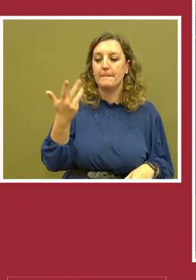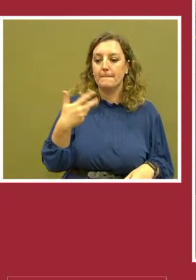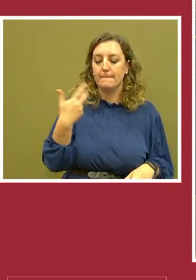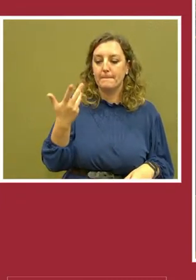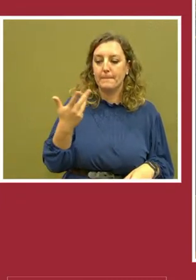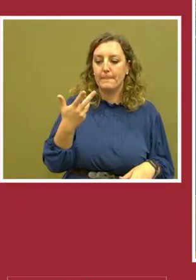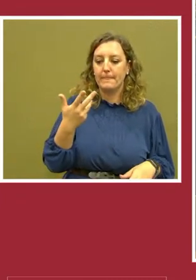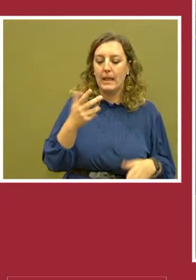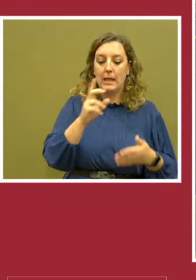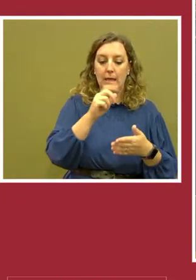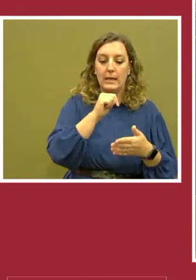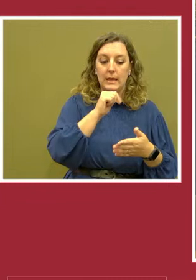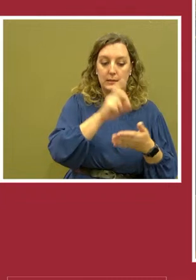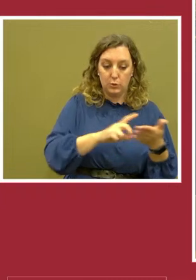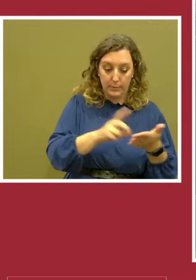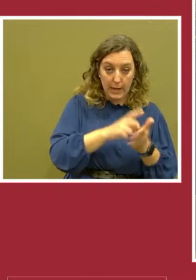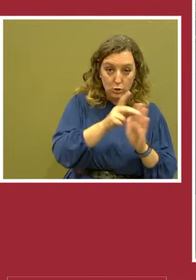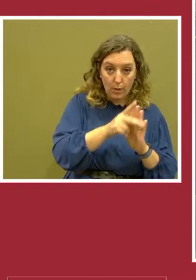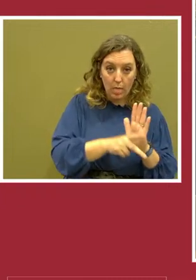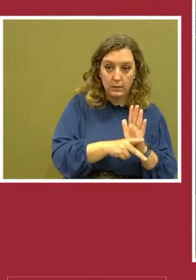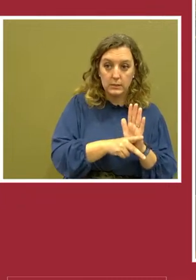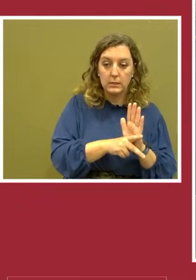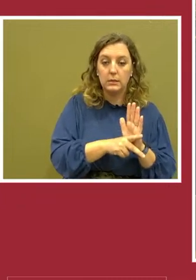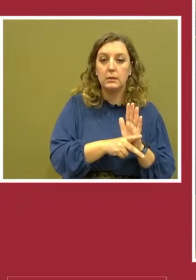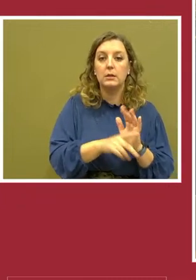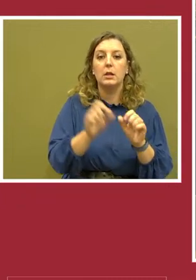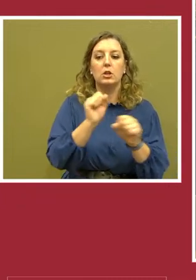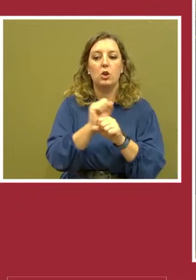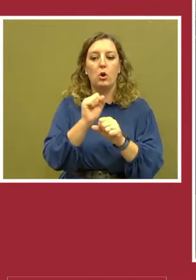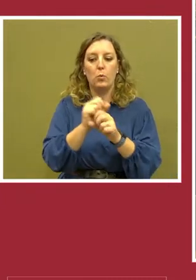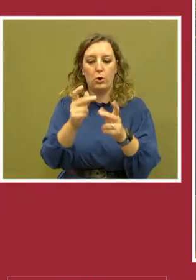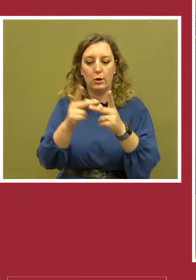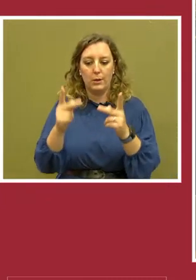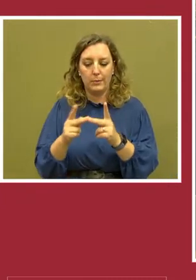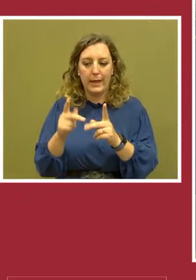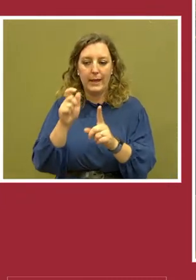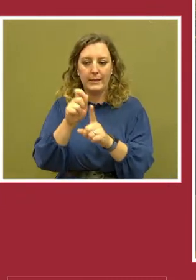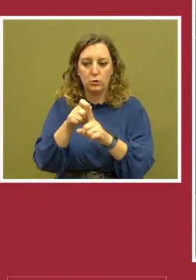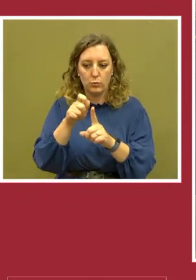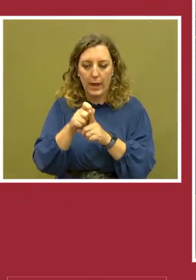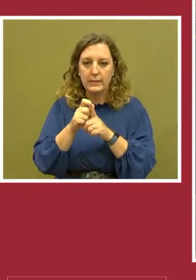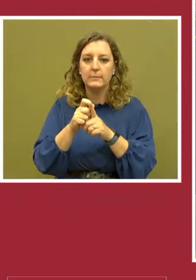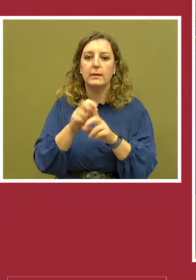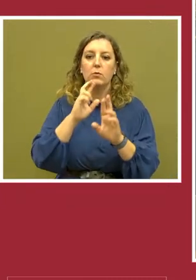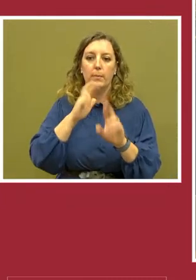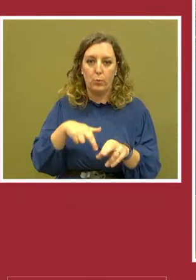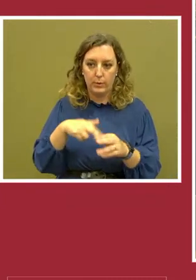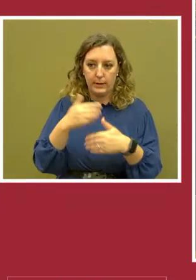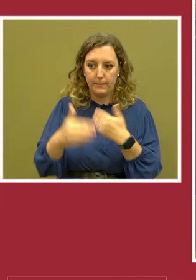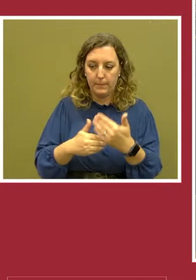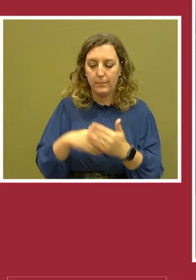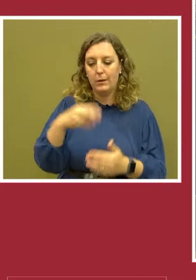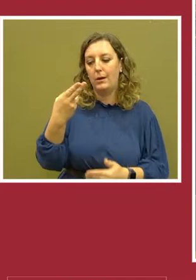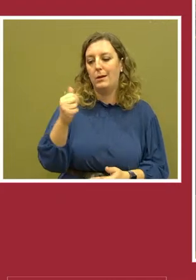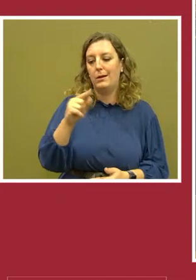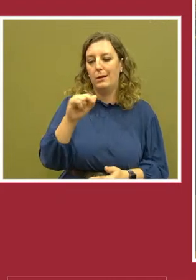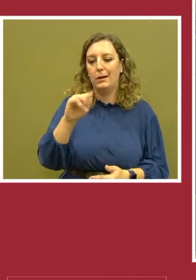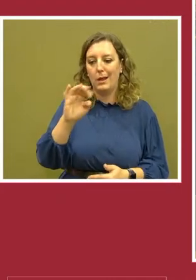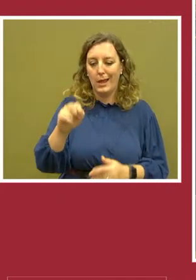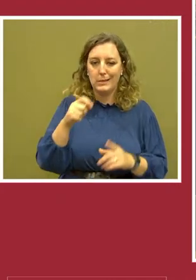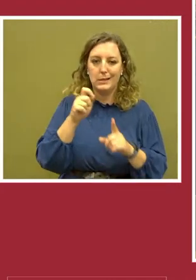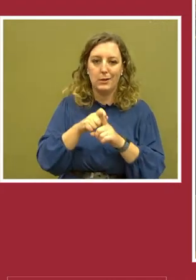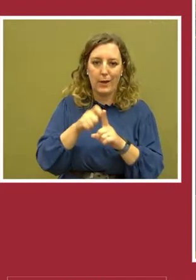The discrimination policy, the workplace harassment reporting process, hazing,